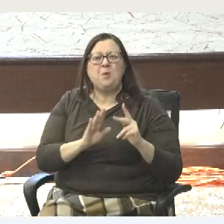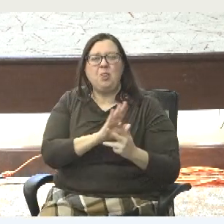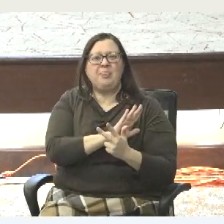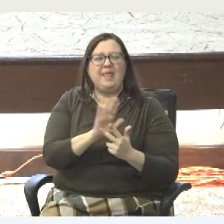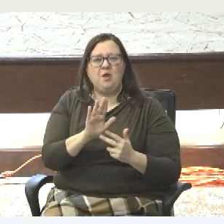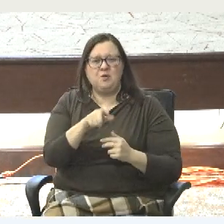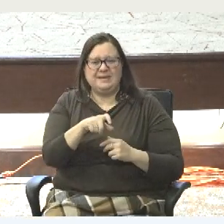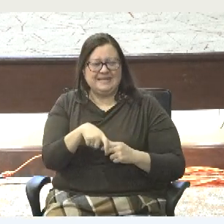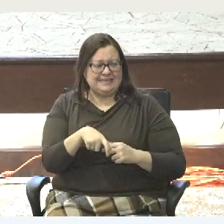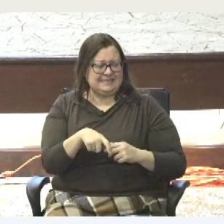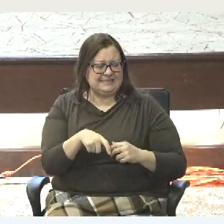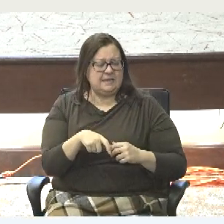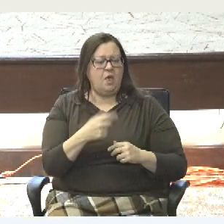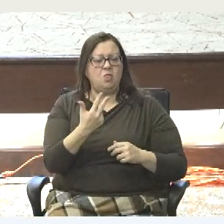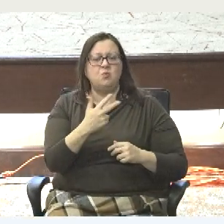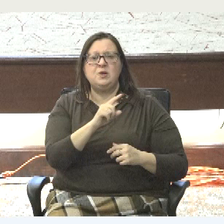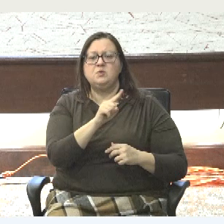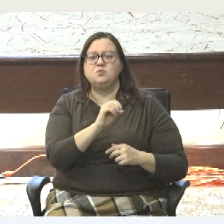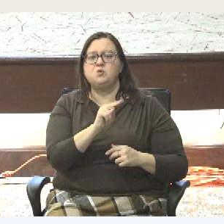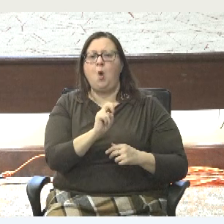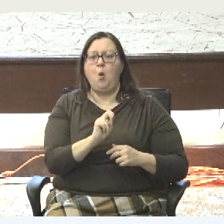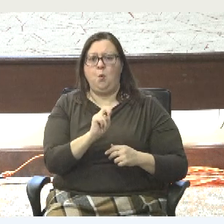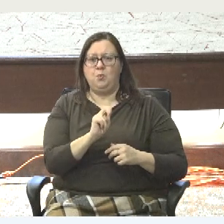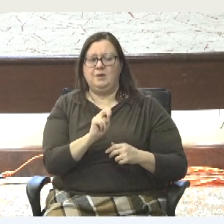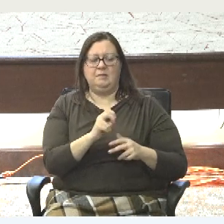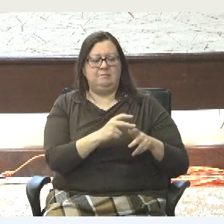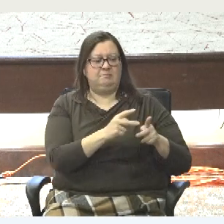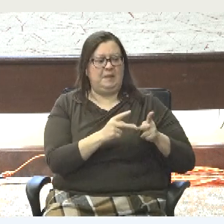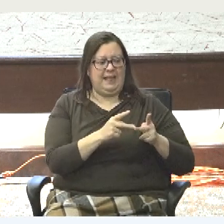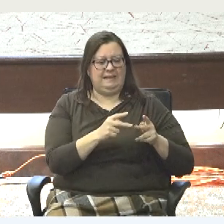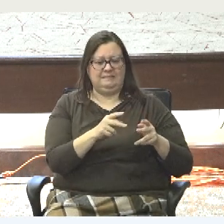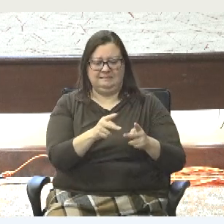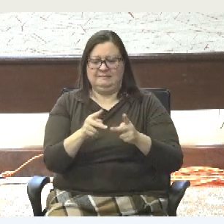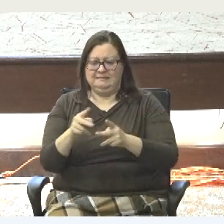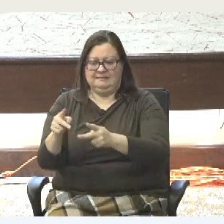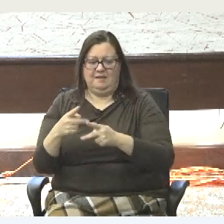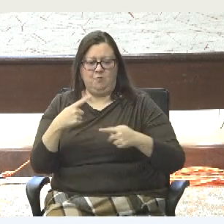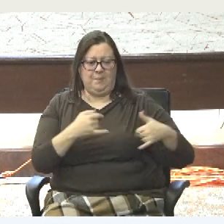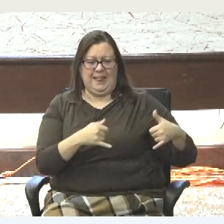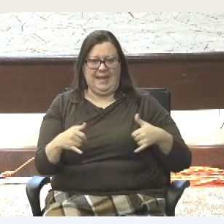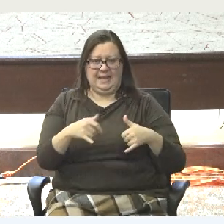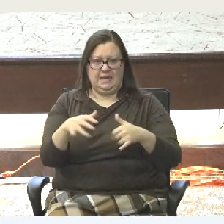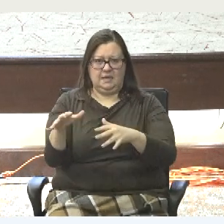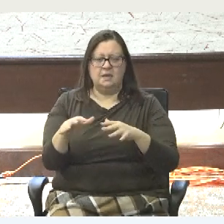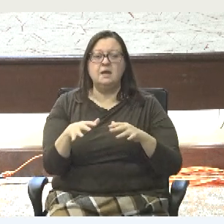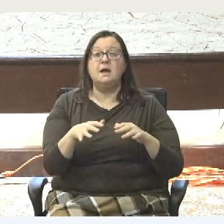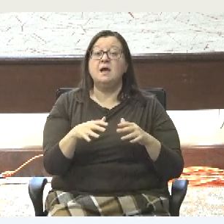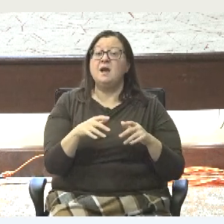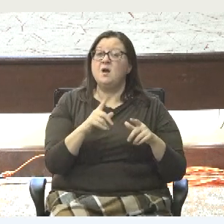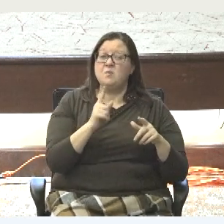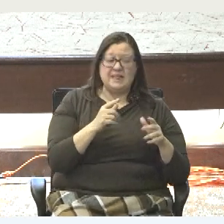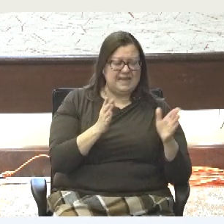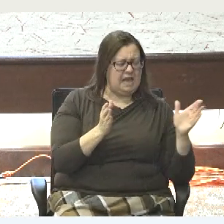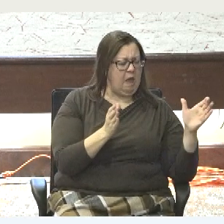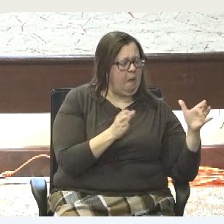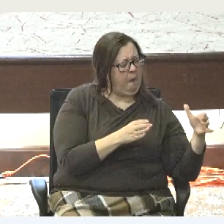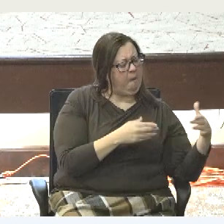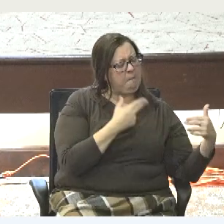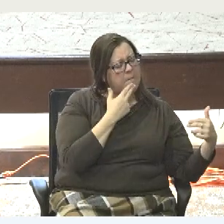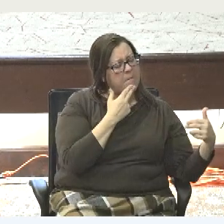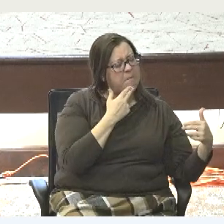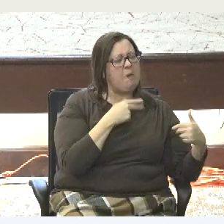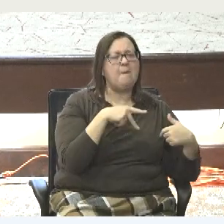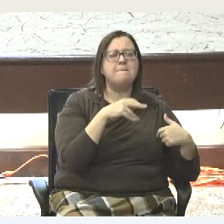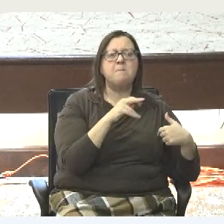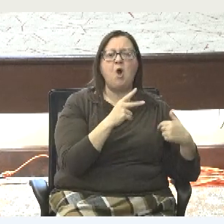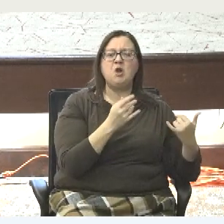have, we've created 3 zones of play. And really, these zones are larger than what you typically see in our park